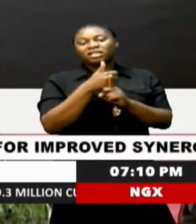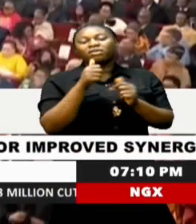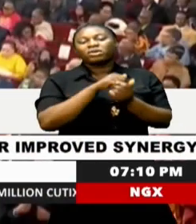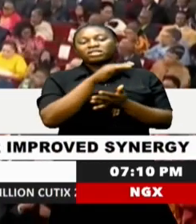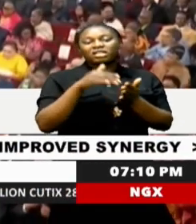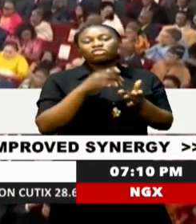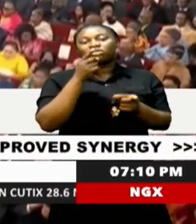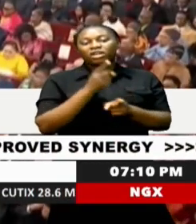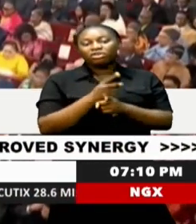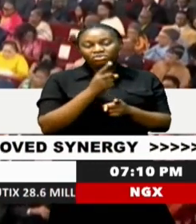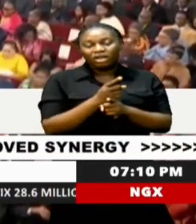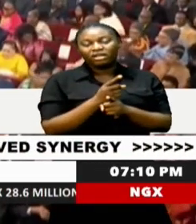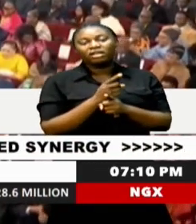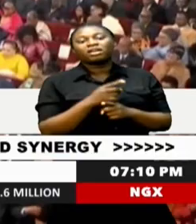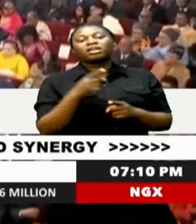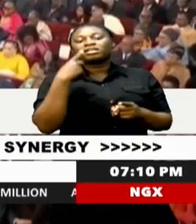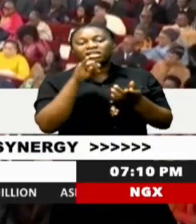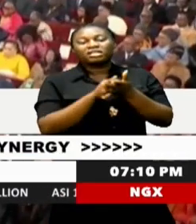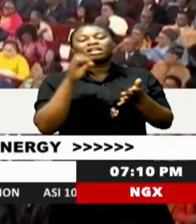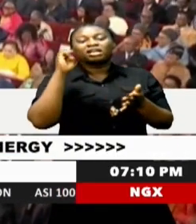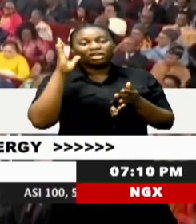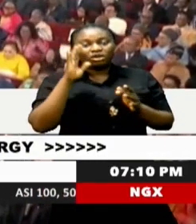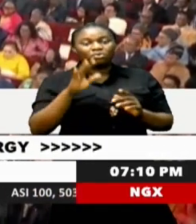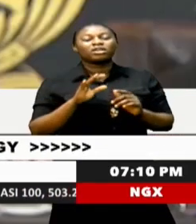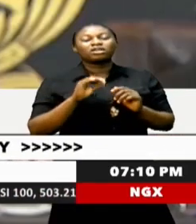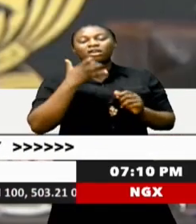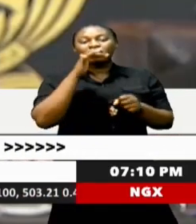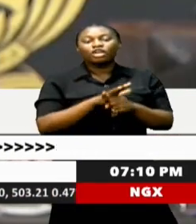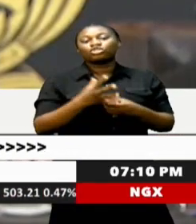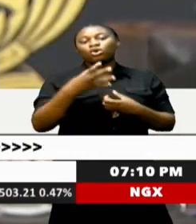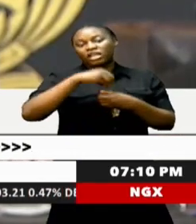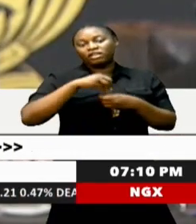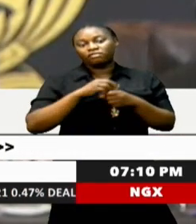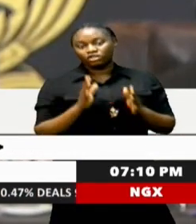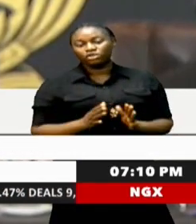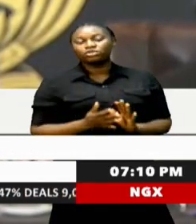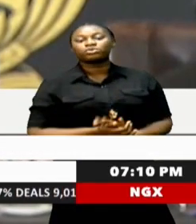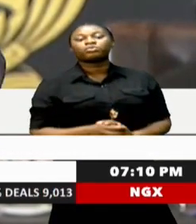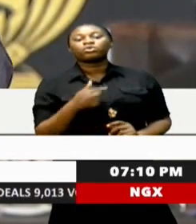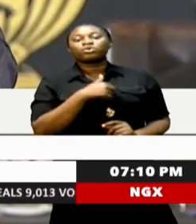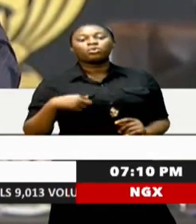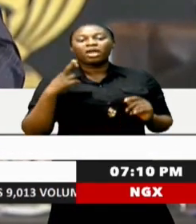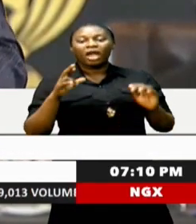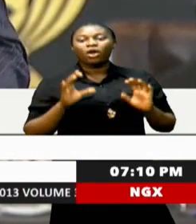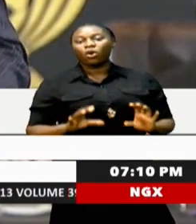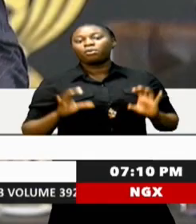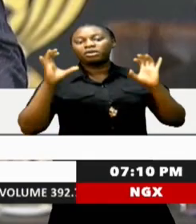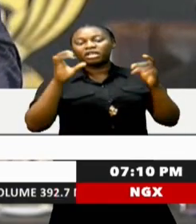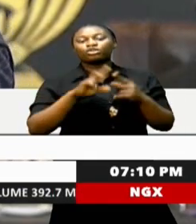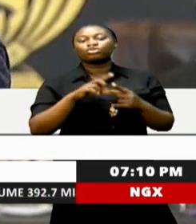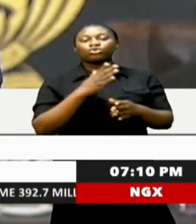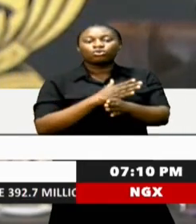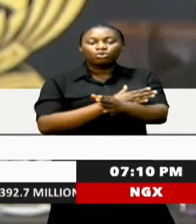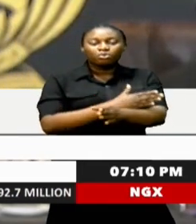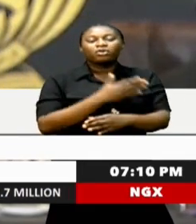move some analysts said will reassure investors. We are committed to improve the well-being